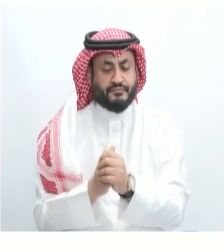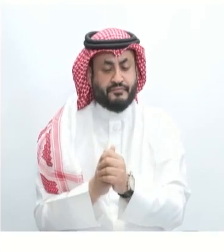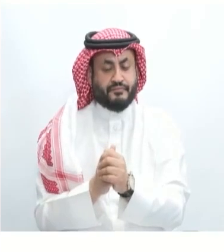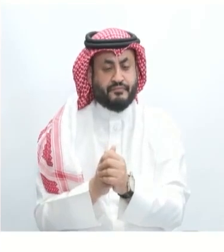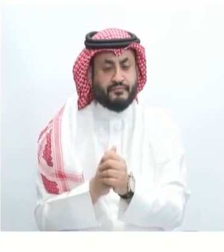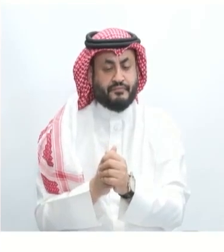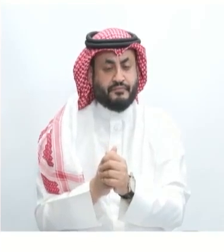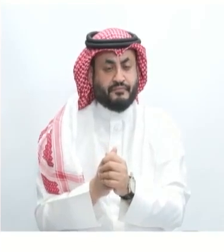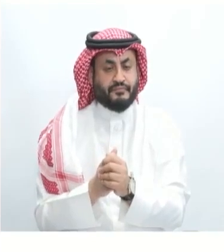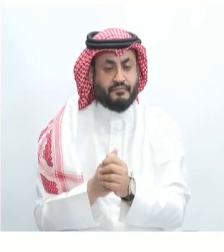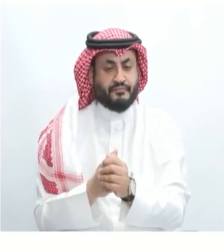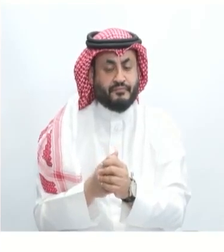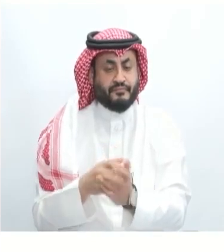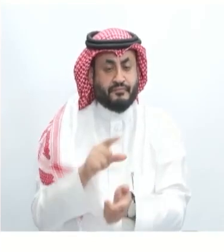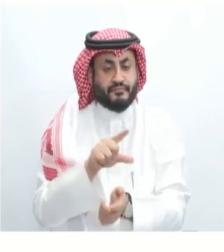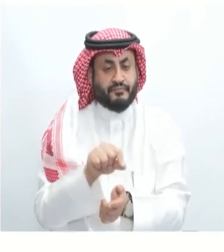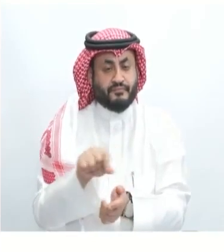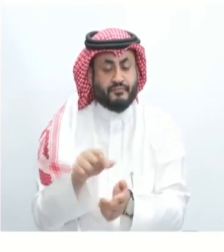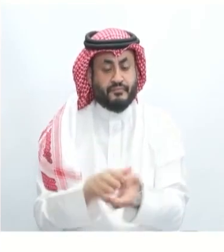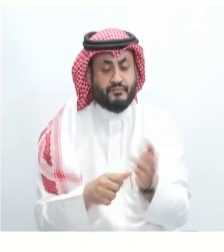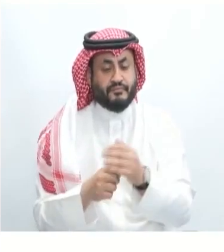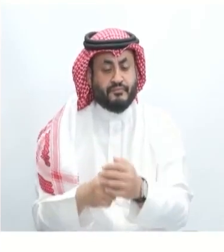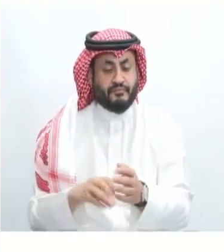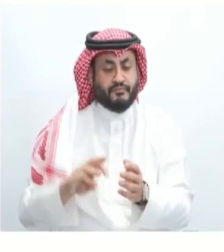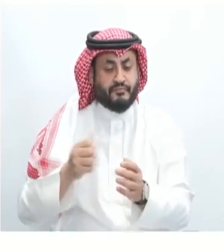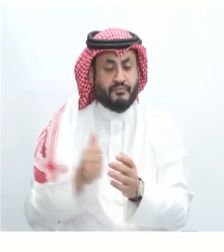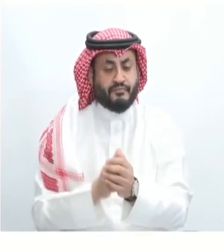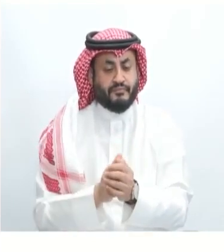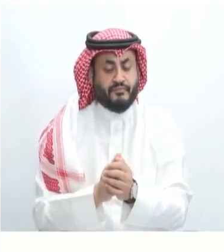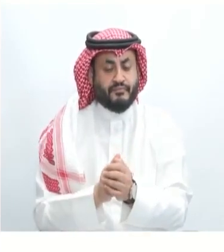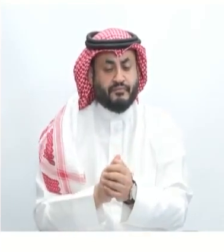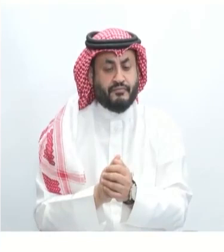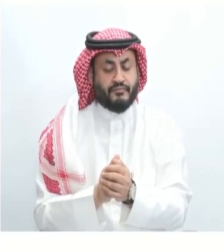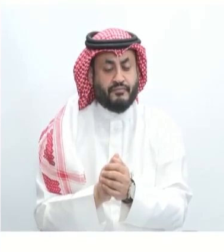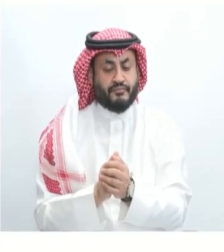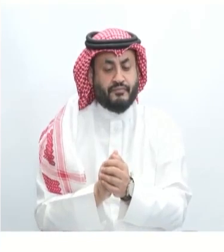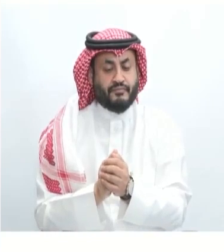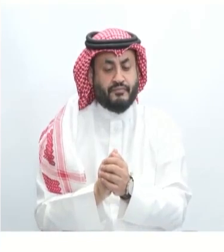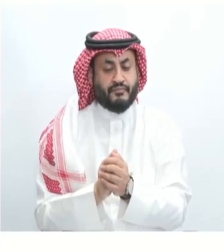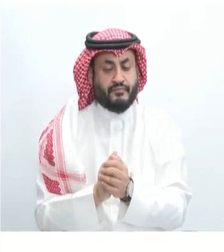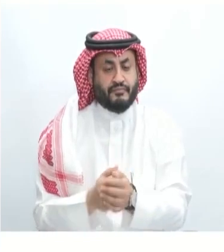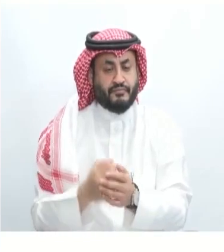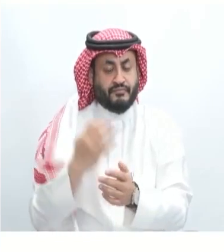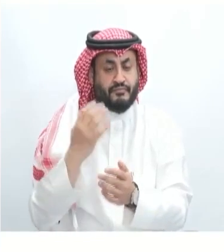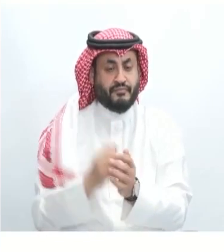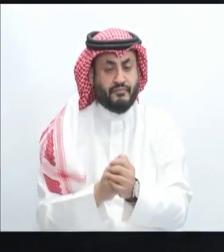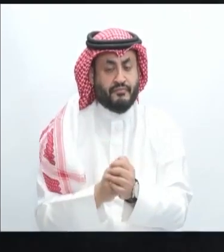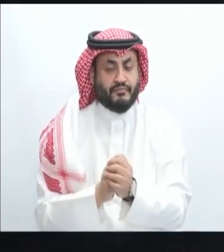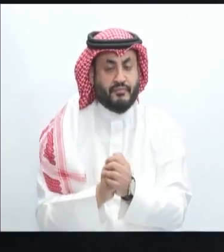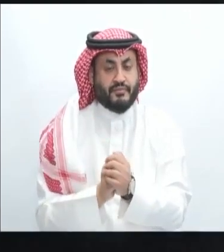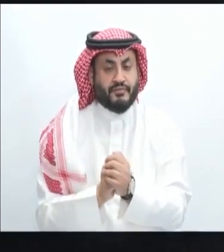have 20 points, 30 points, 40 points. Here we have 48 points.